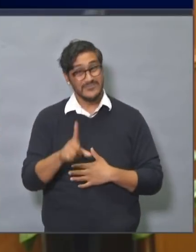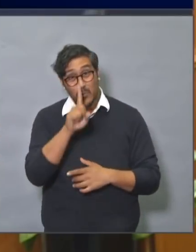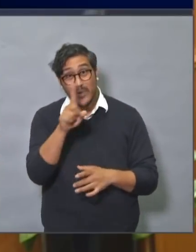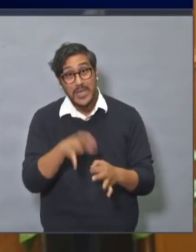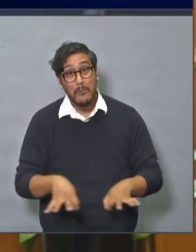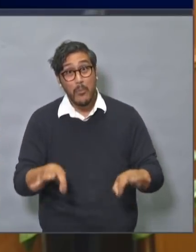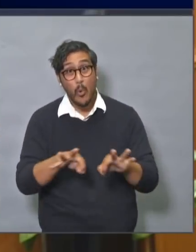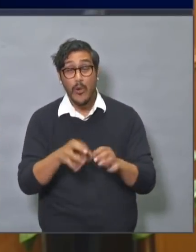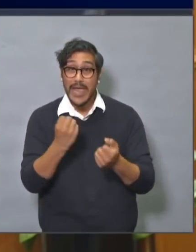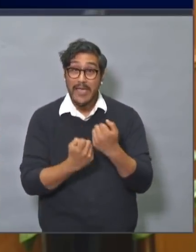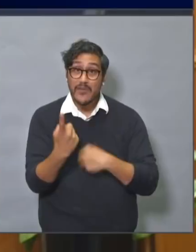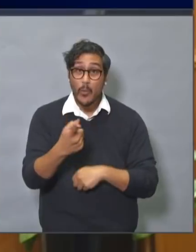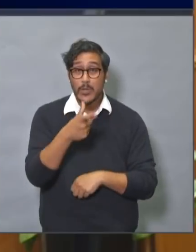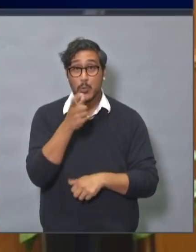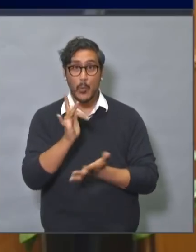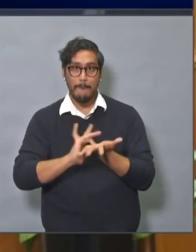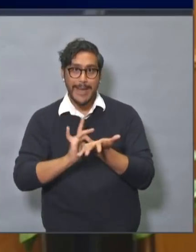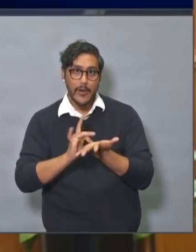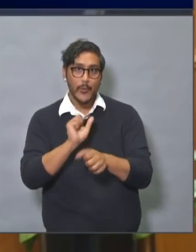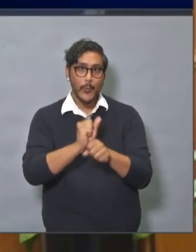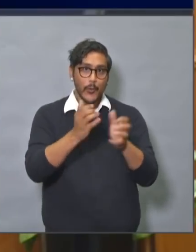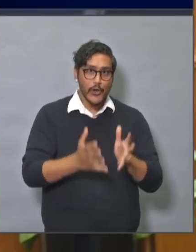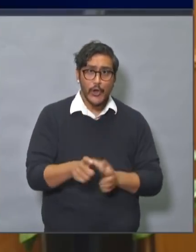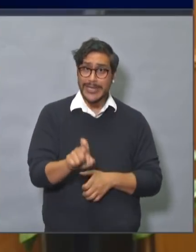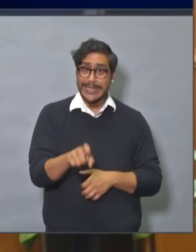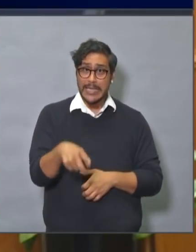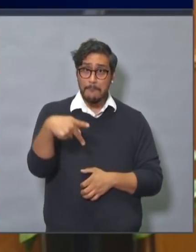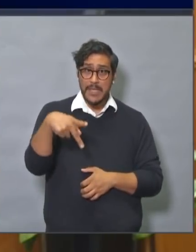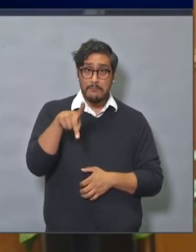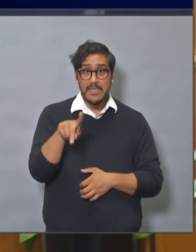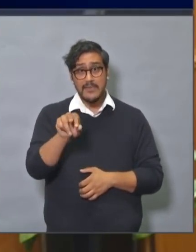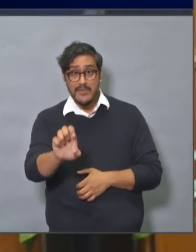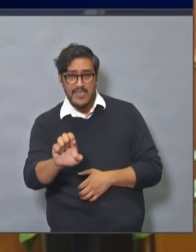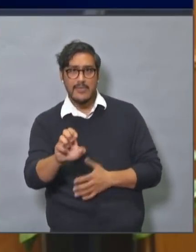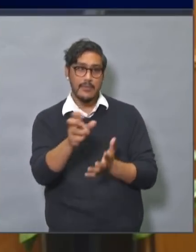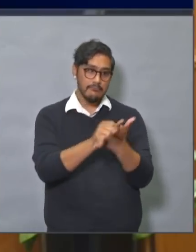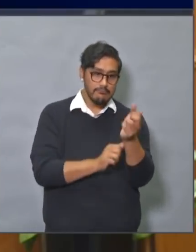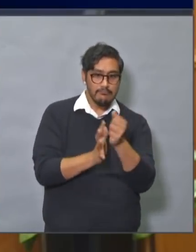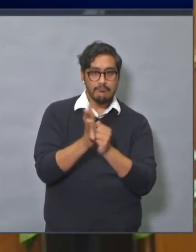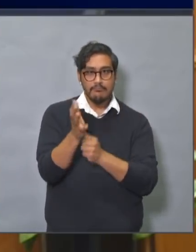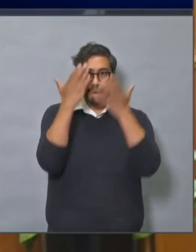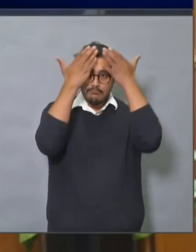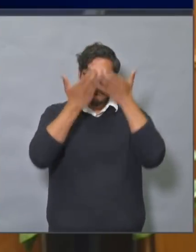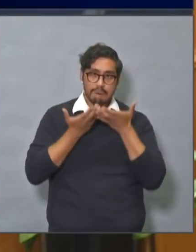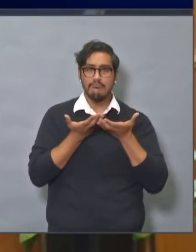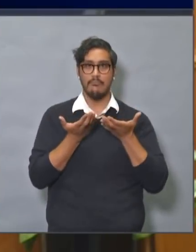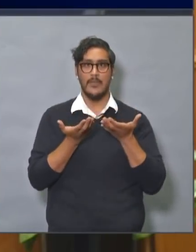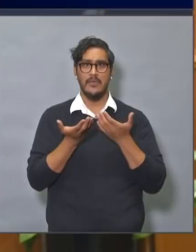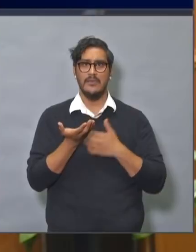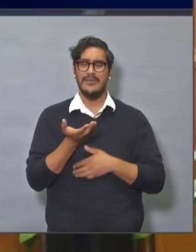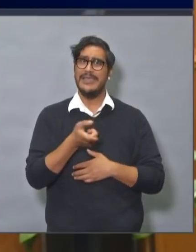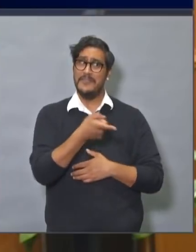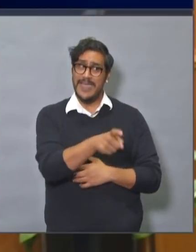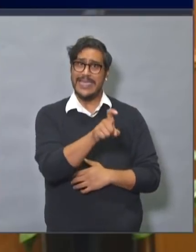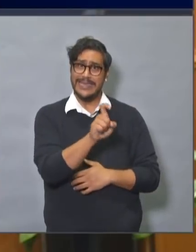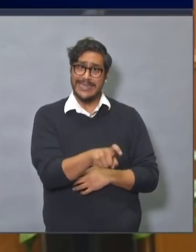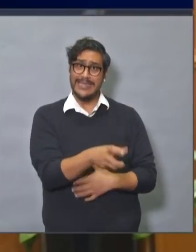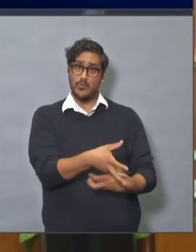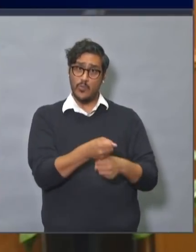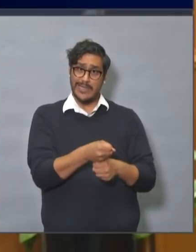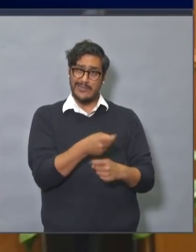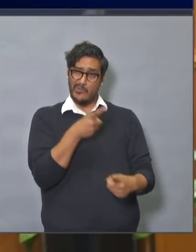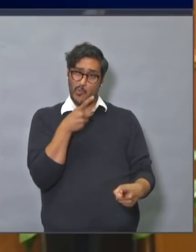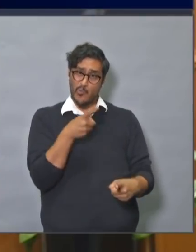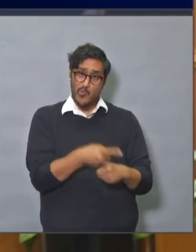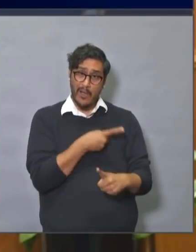front lines and needs personal protection through their equipment actually gets the right PPE. And we're far enough